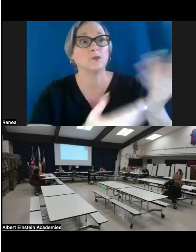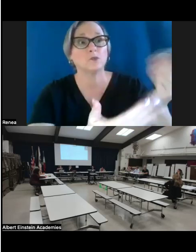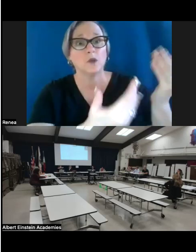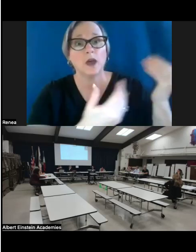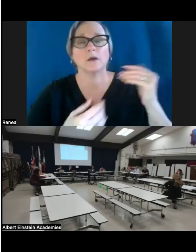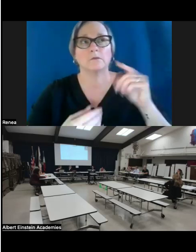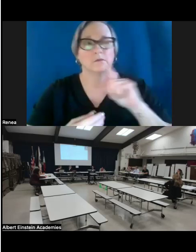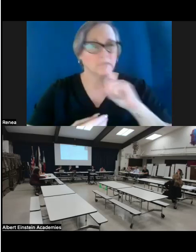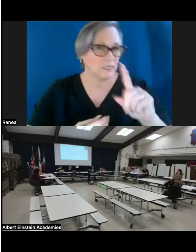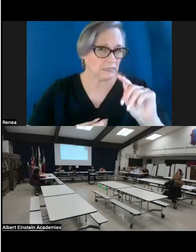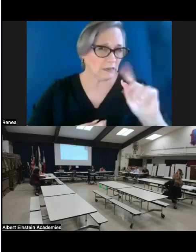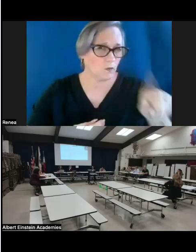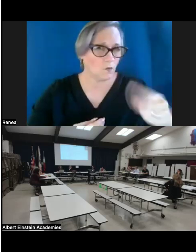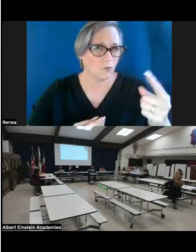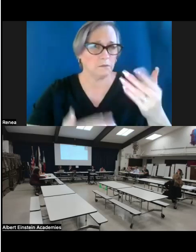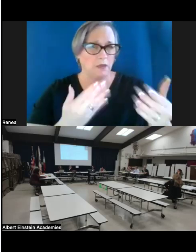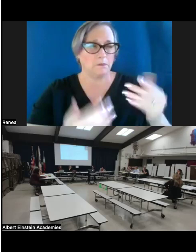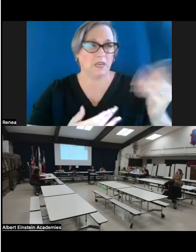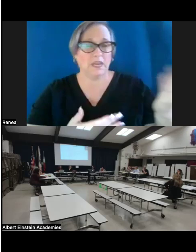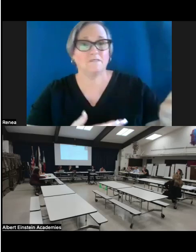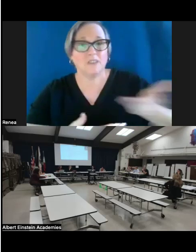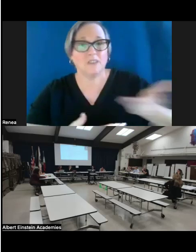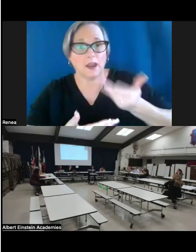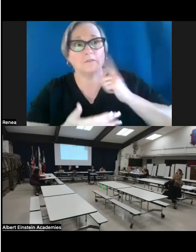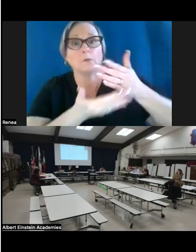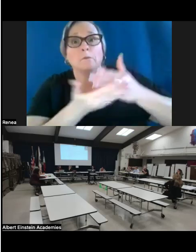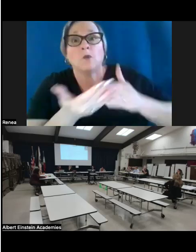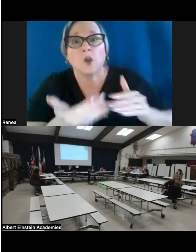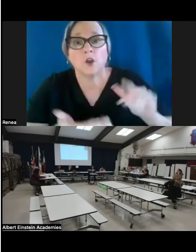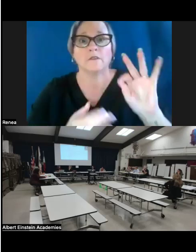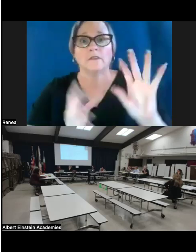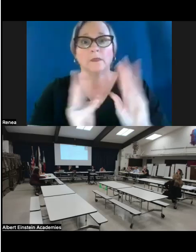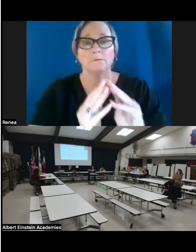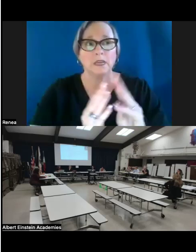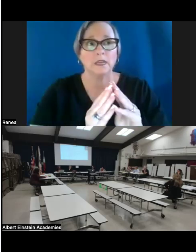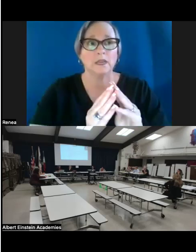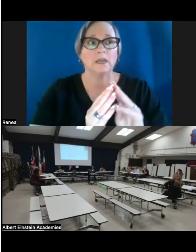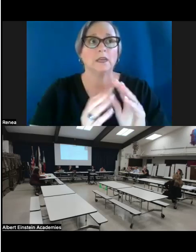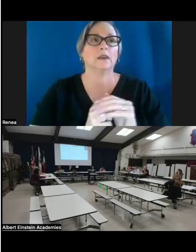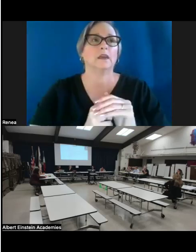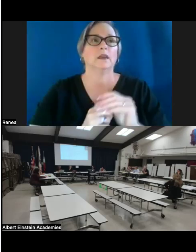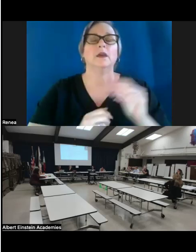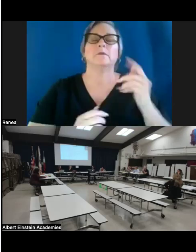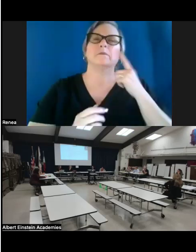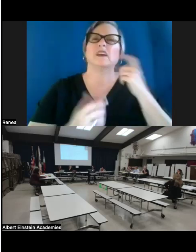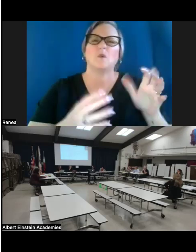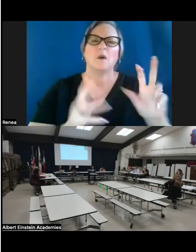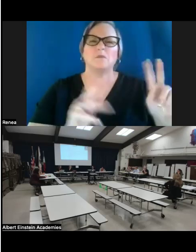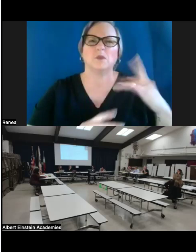invited for a portion, it can feel like, oh, maybe I'm not supposed to be here. Without that, it's